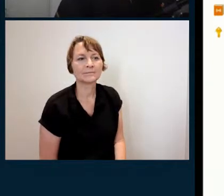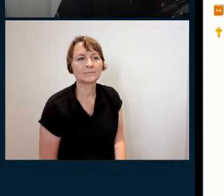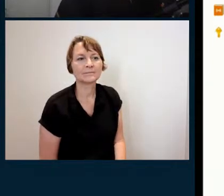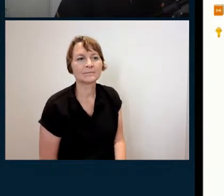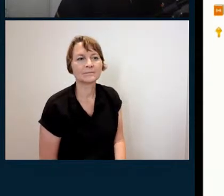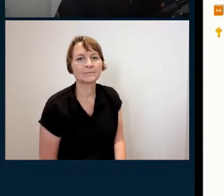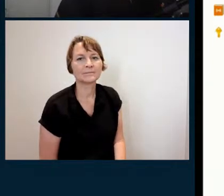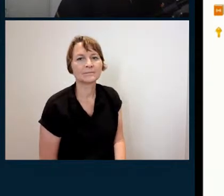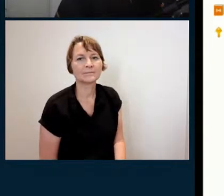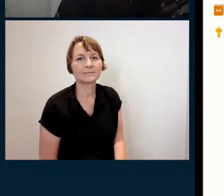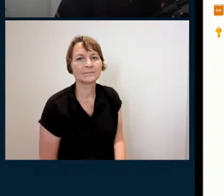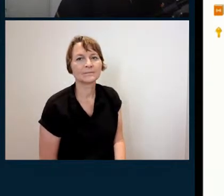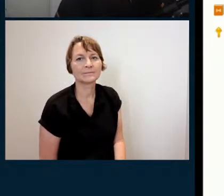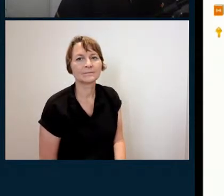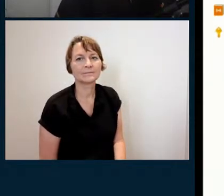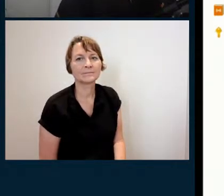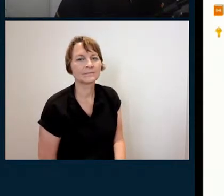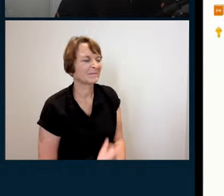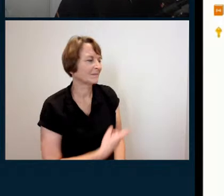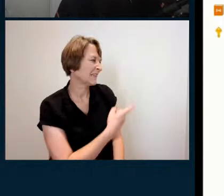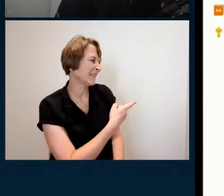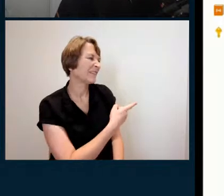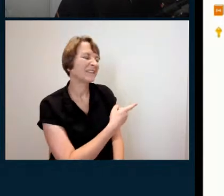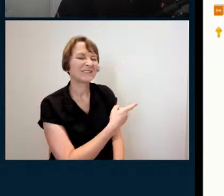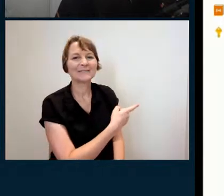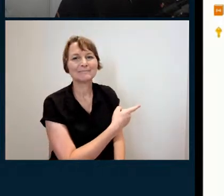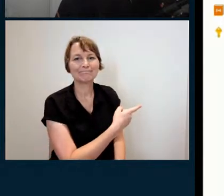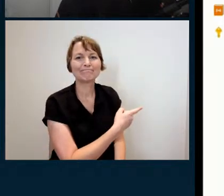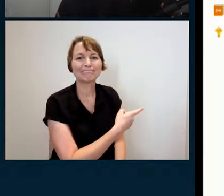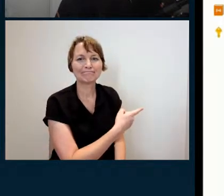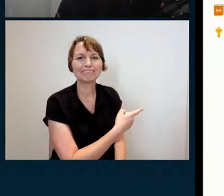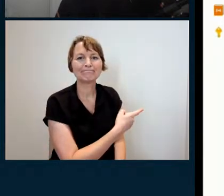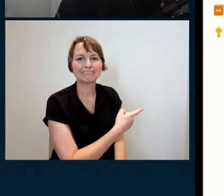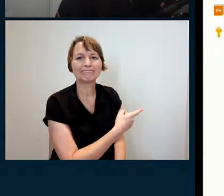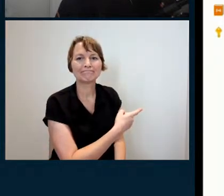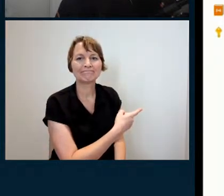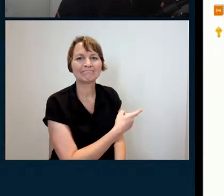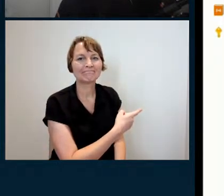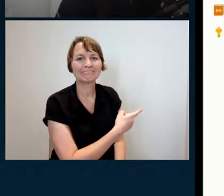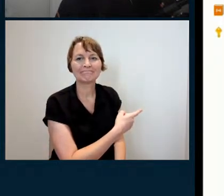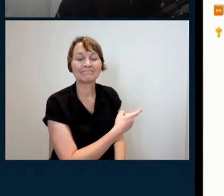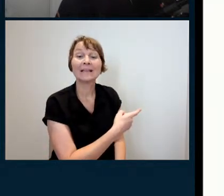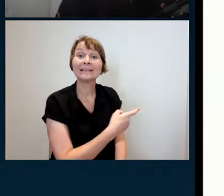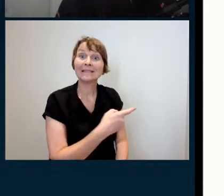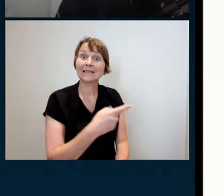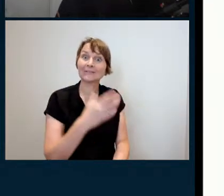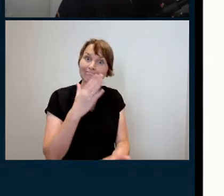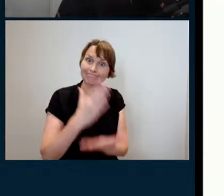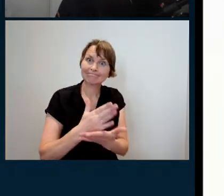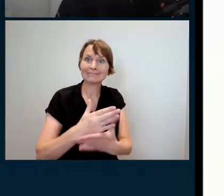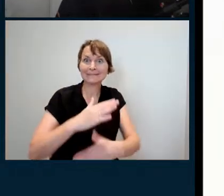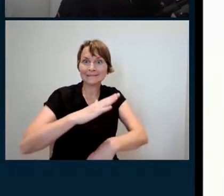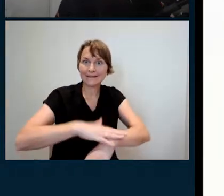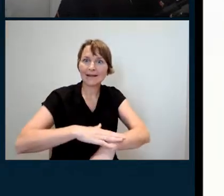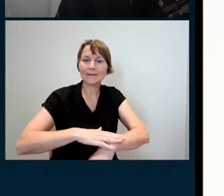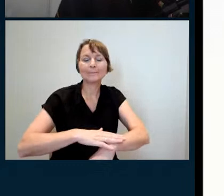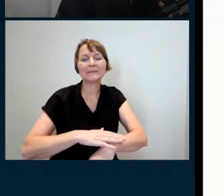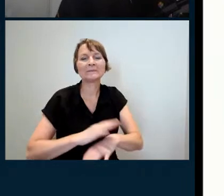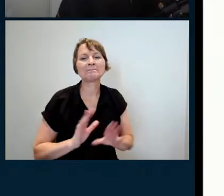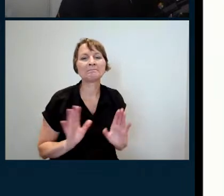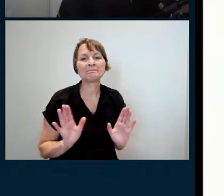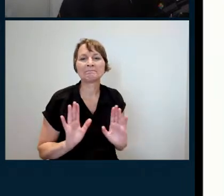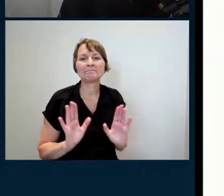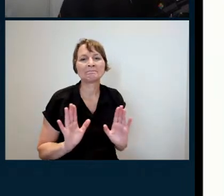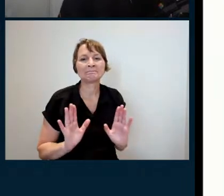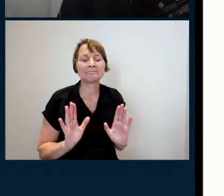And this is what I mean a bit by this isn't always real time in my experience. It can take some time. This is